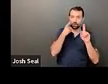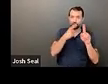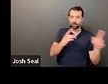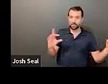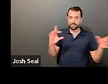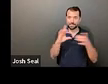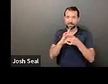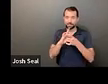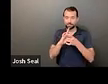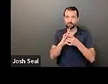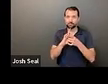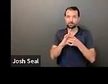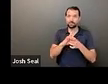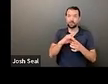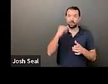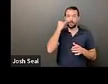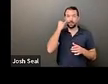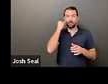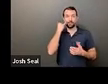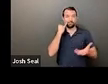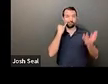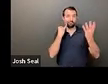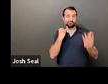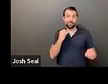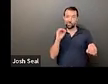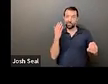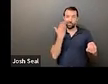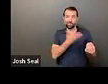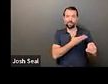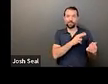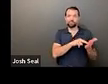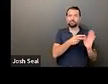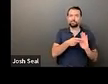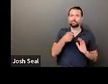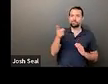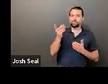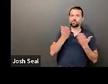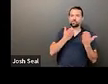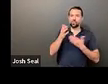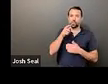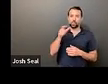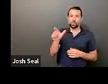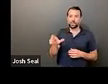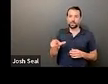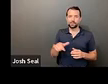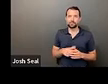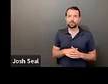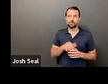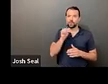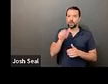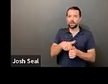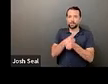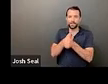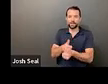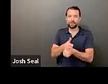goal for PT. So it's just about that alignment piece. Okay, so we added that this year.